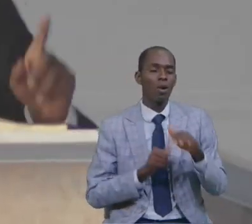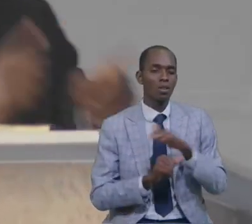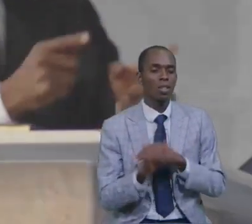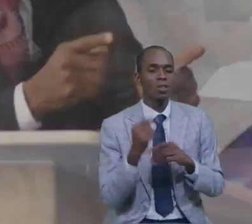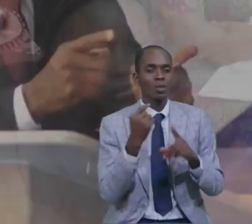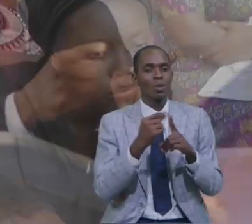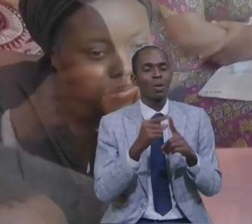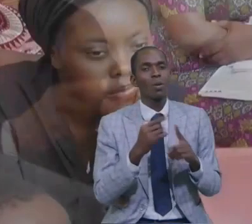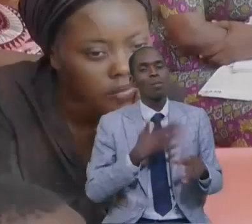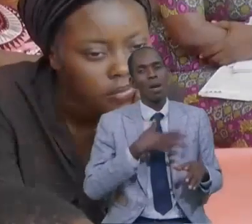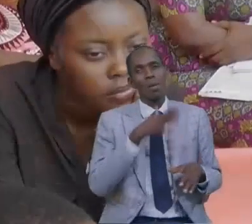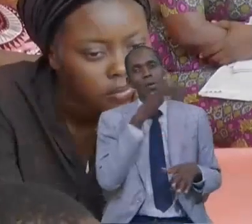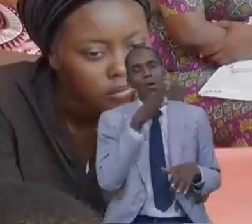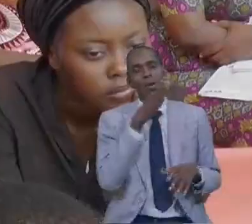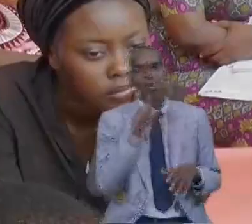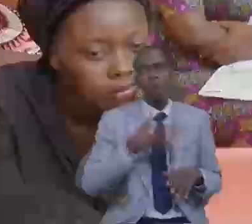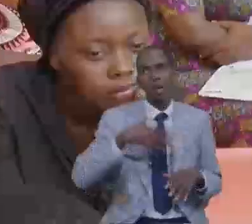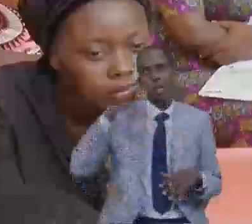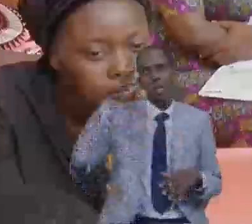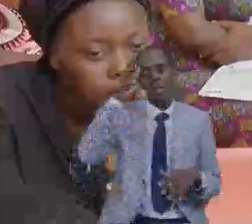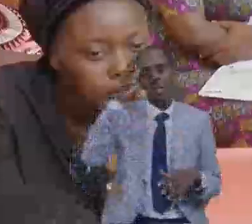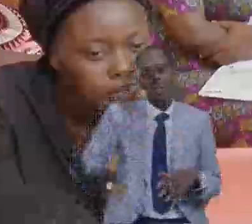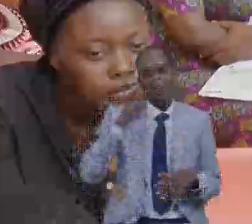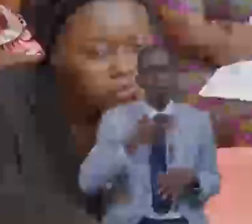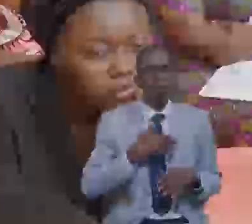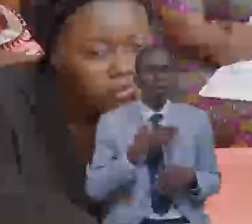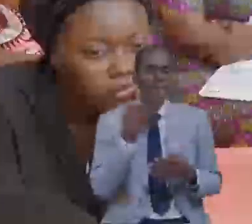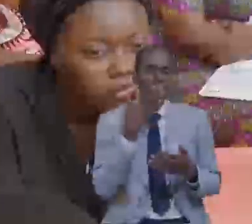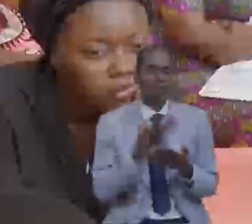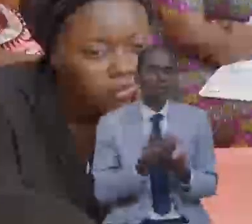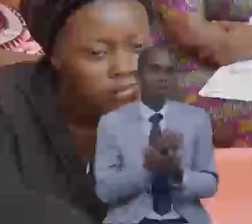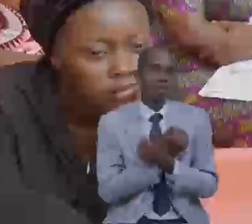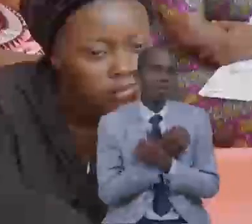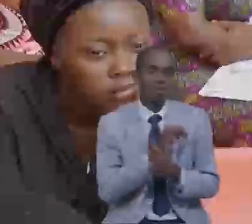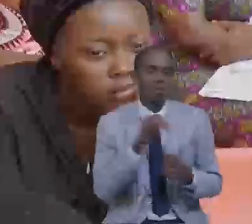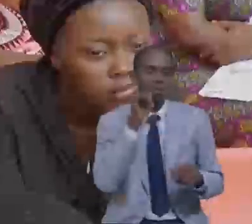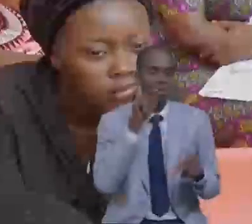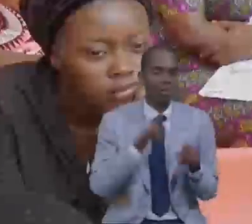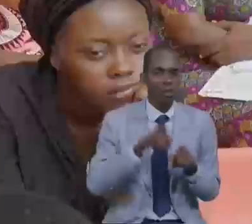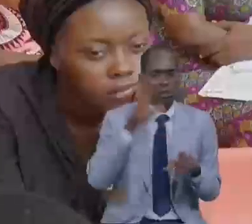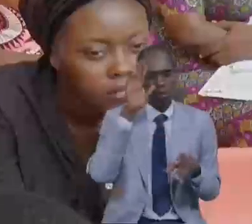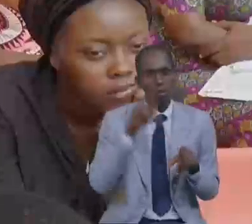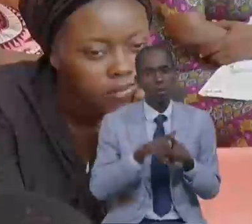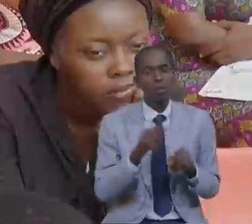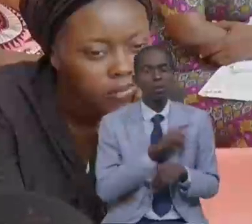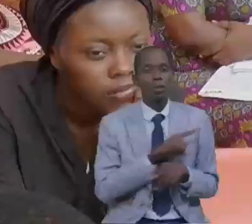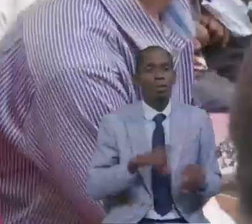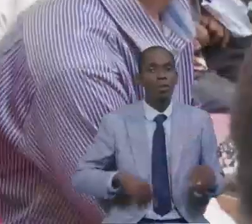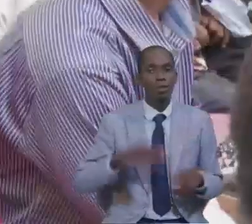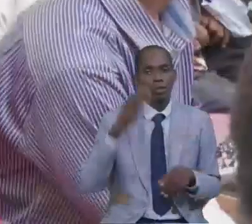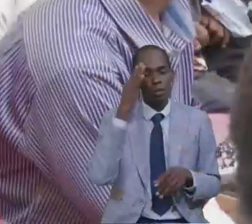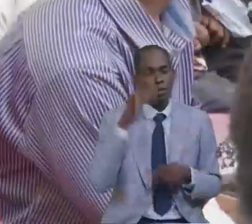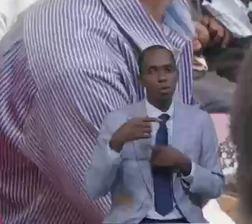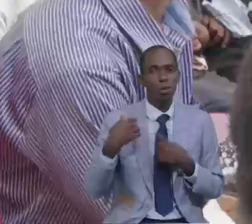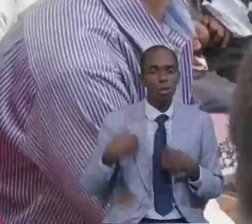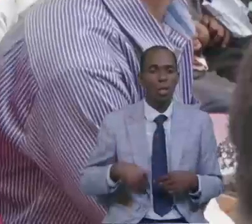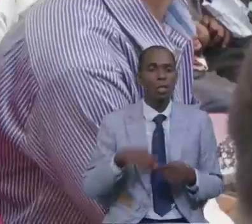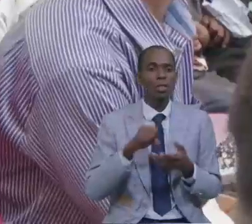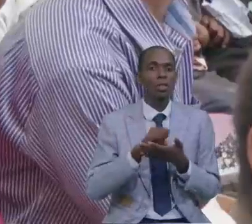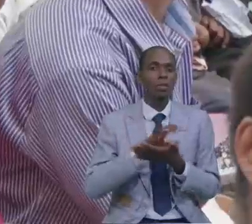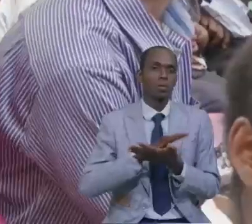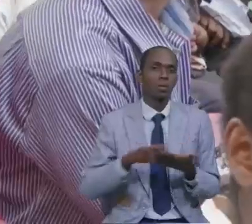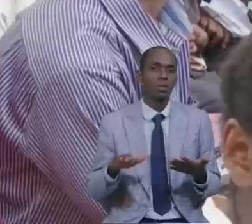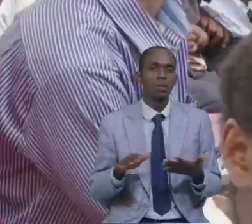heart. Sanctification will take away all those private things